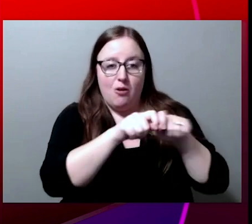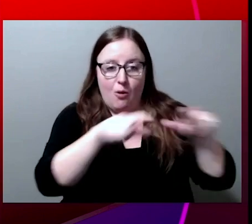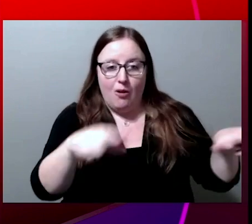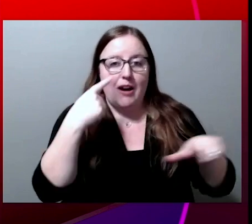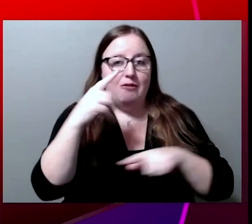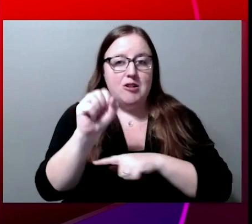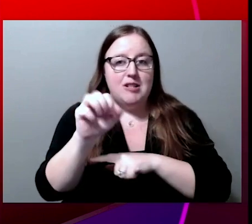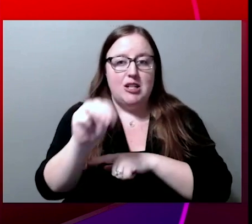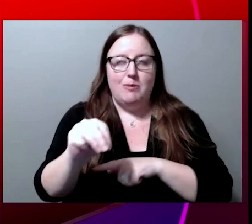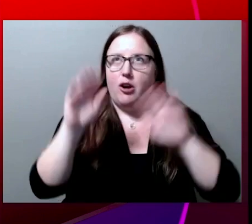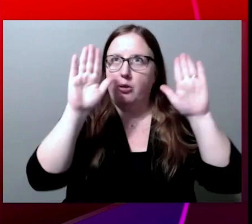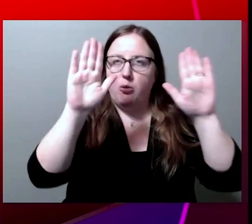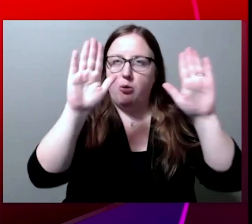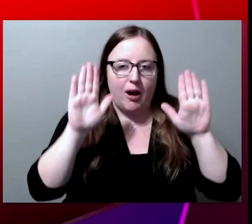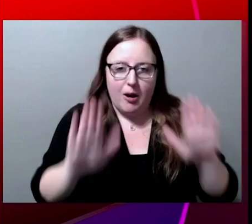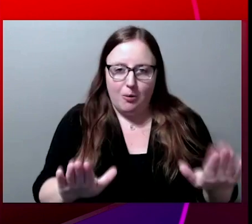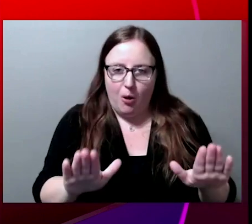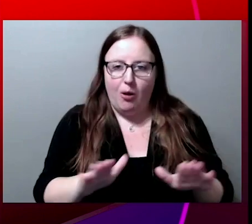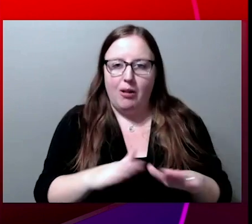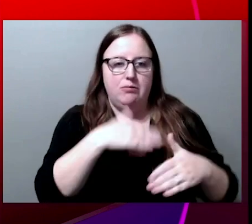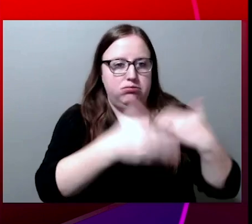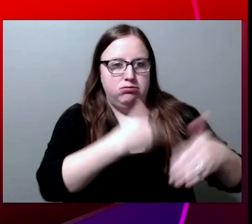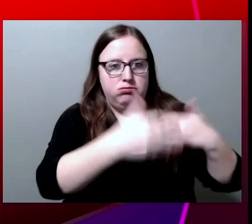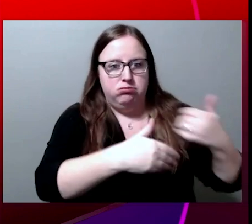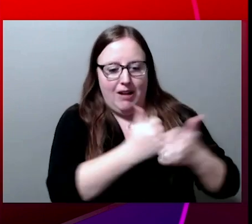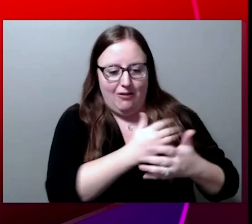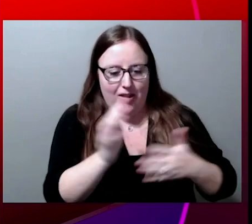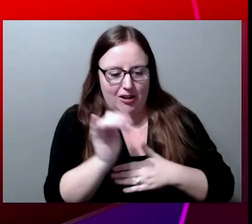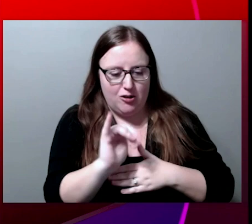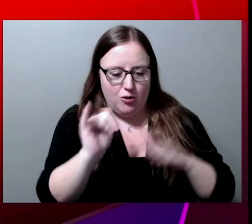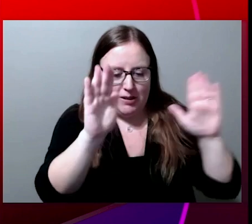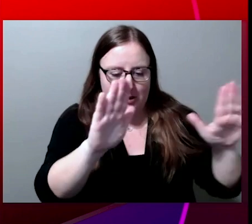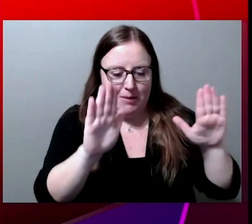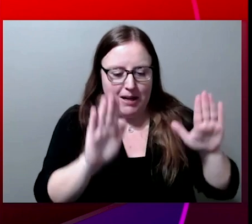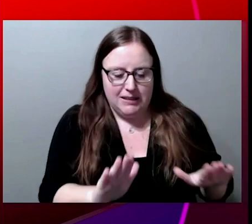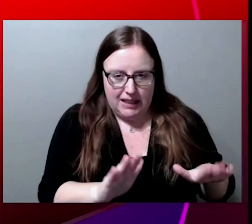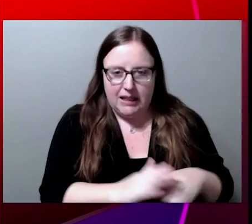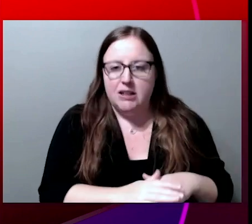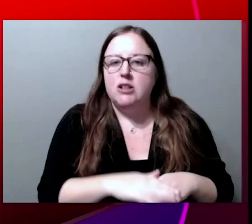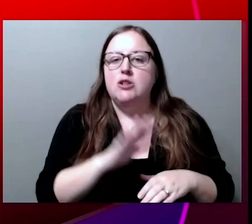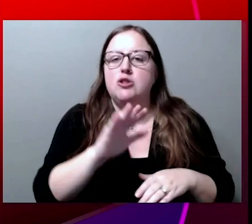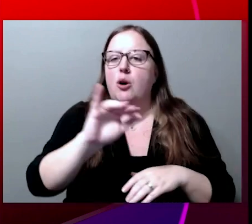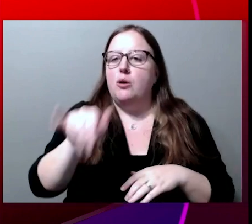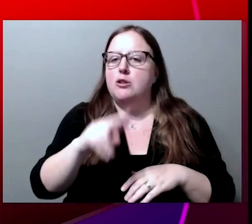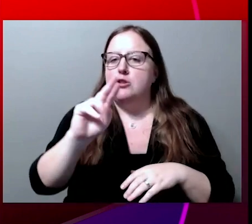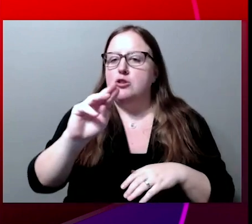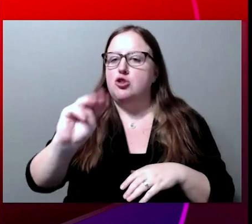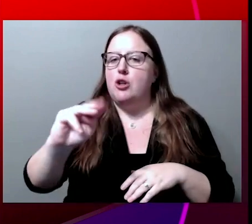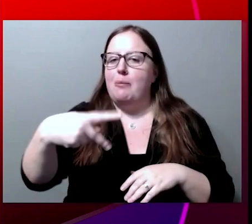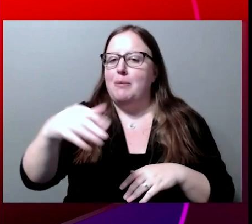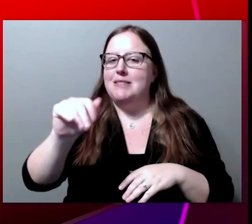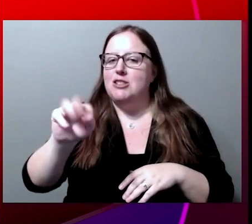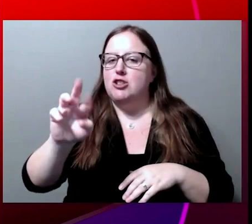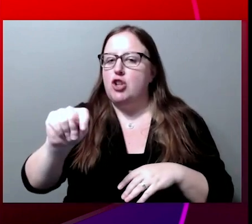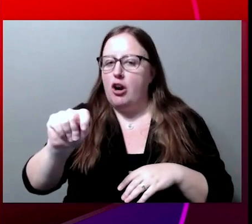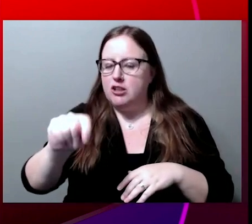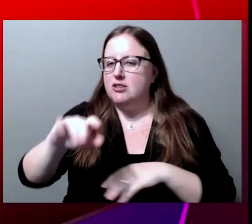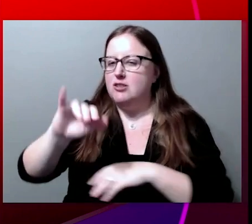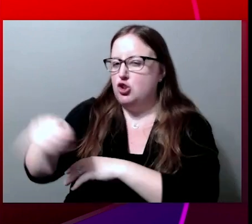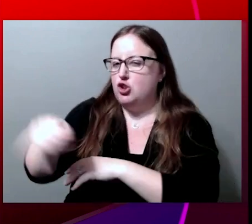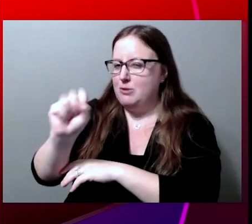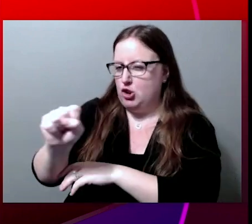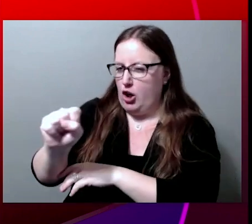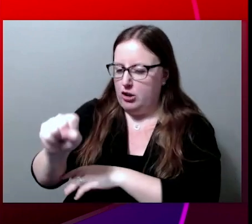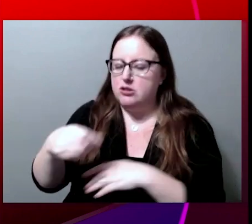been incredible, and the pace, too, at which they've come out is amazing, too. So where does JumpStart fit in? One thing about the